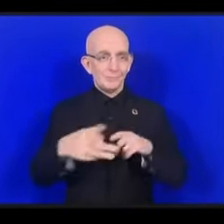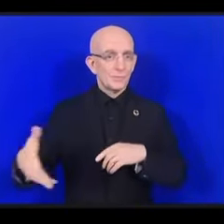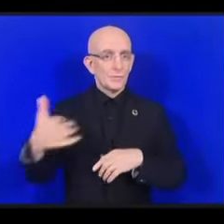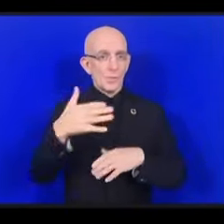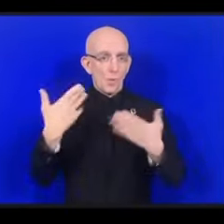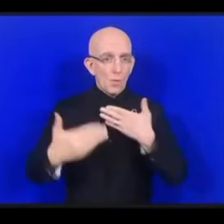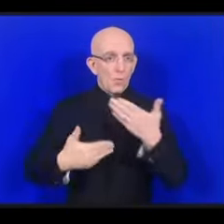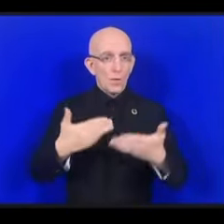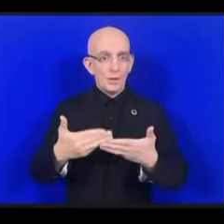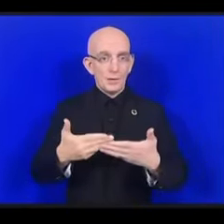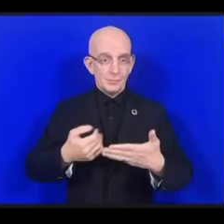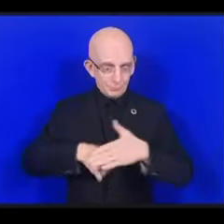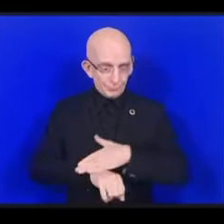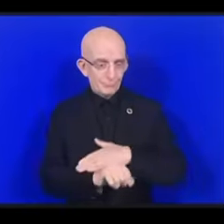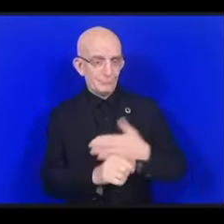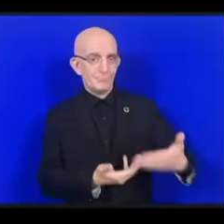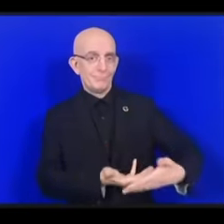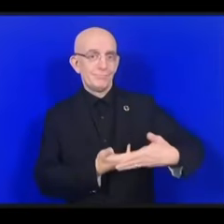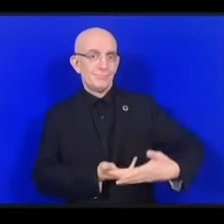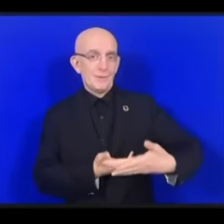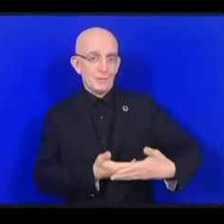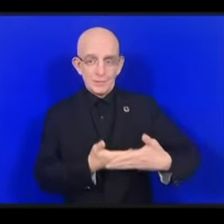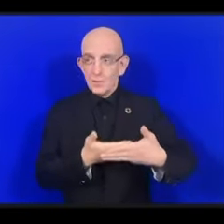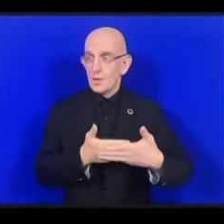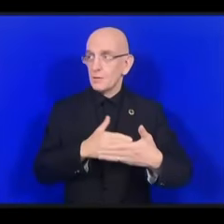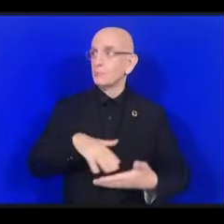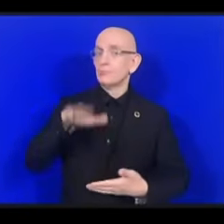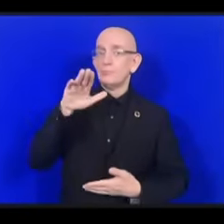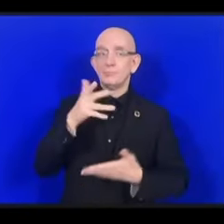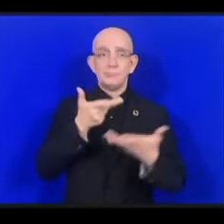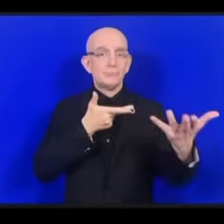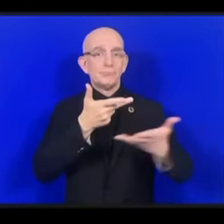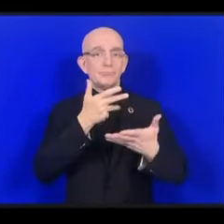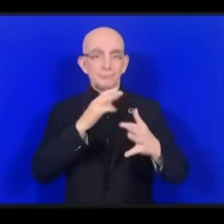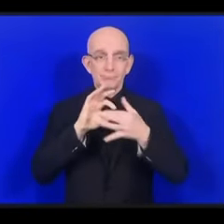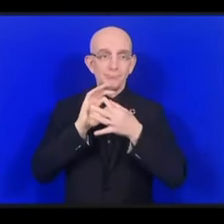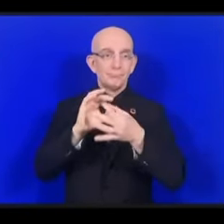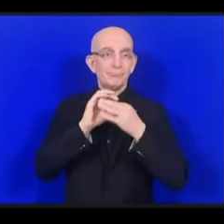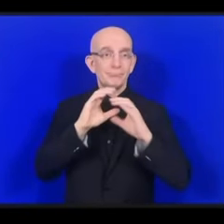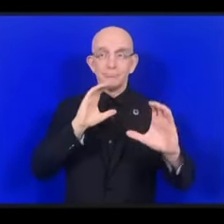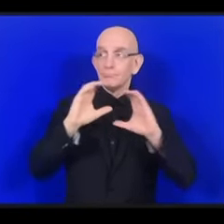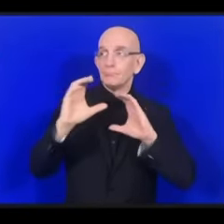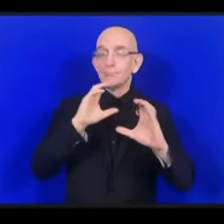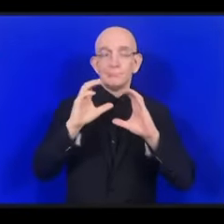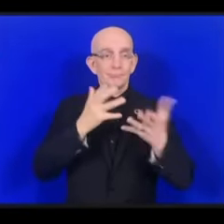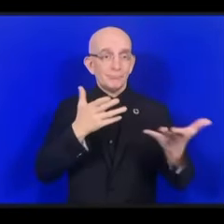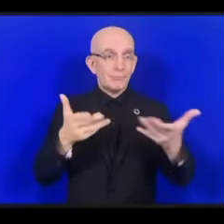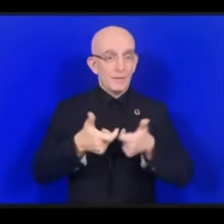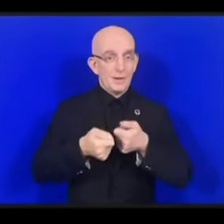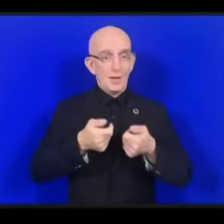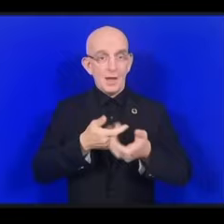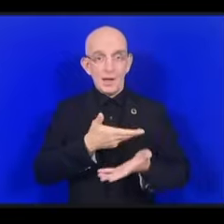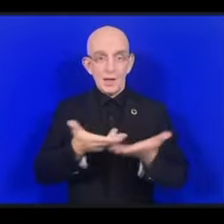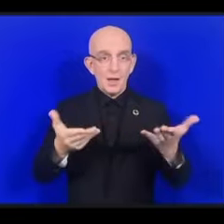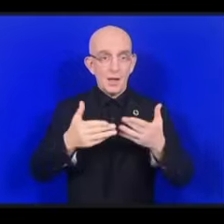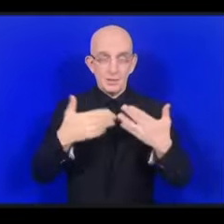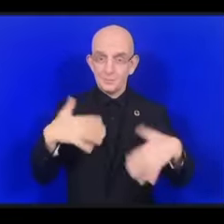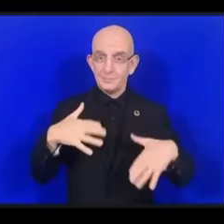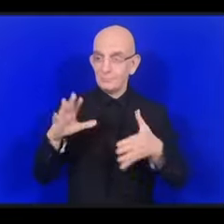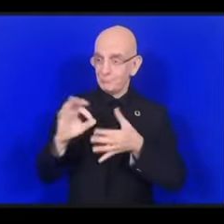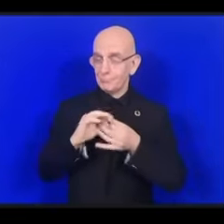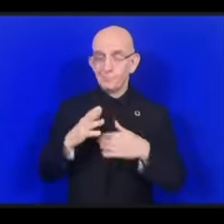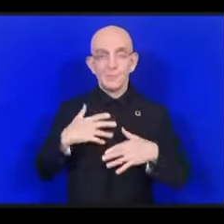the internet. It is a part of almost every aspect of our lives. The internet provides a